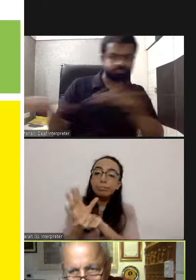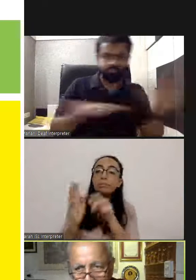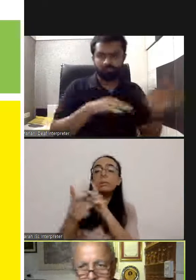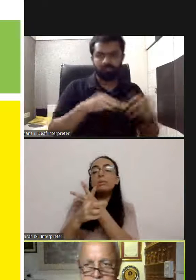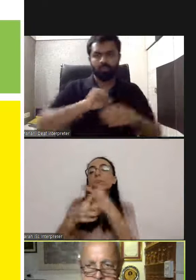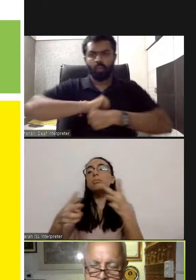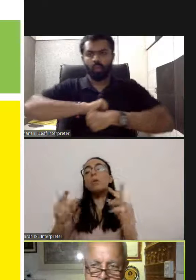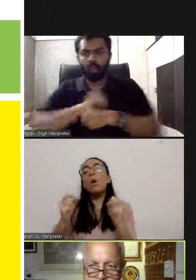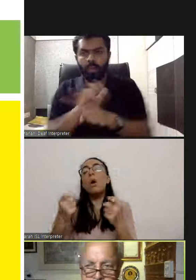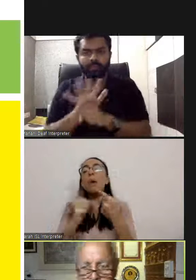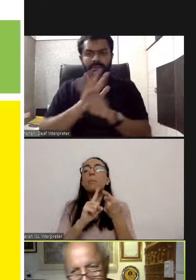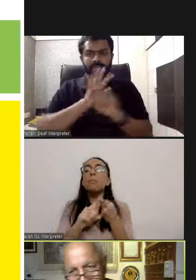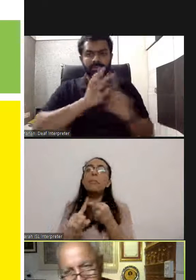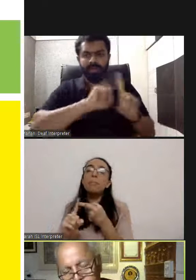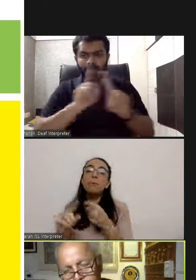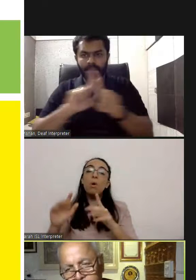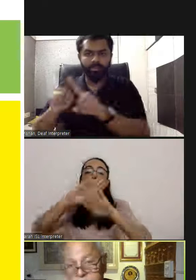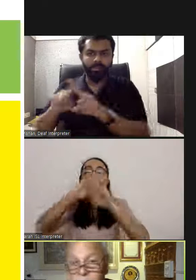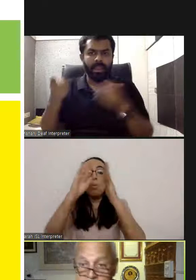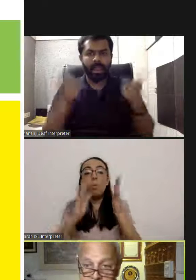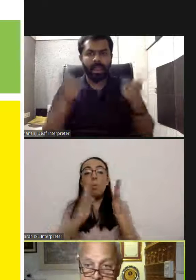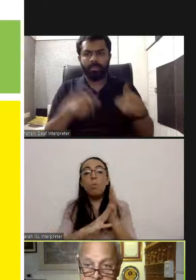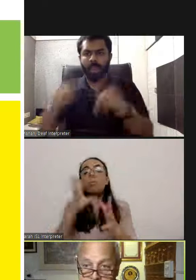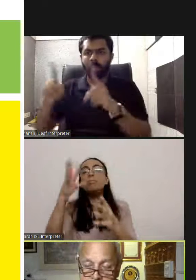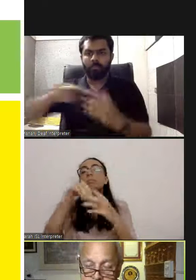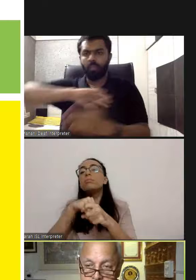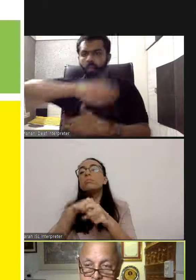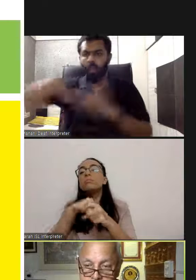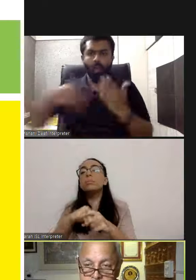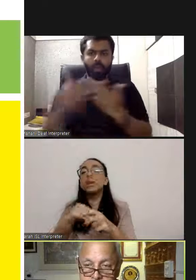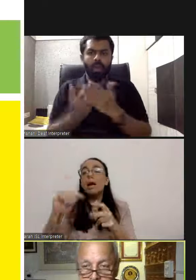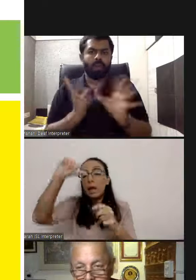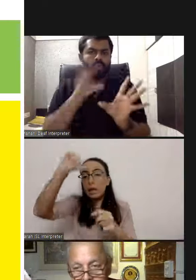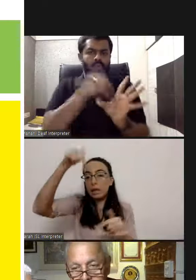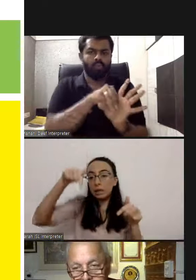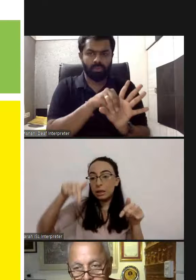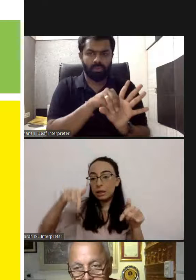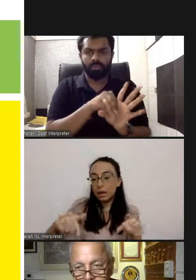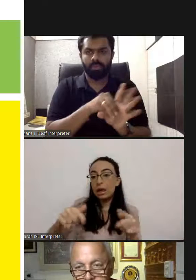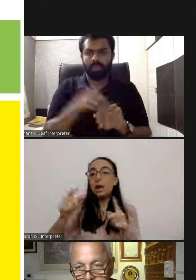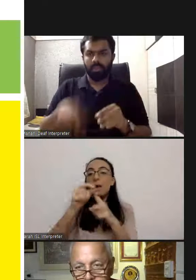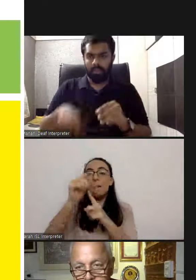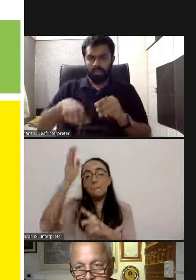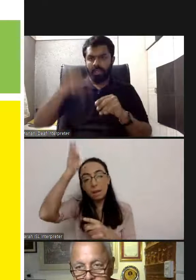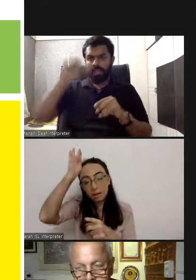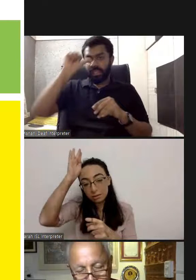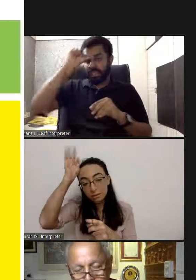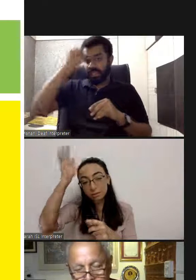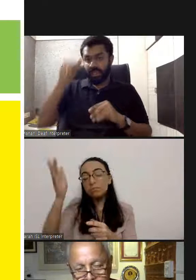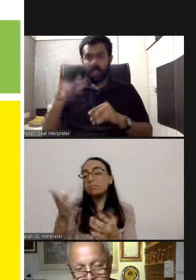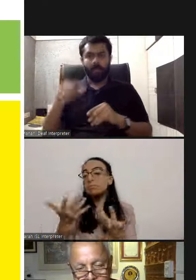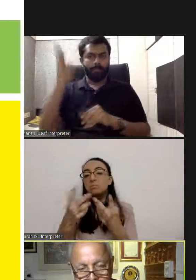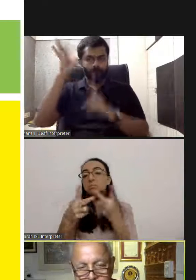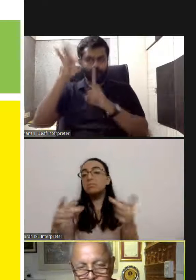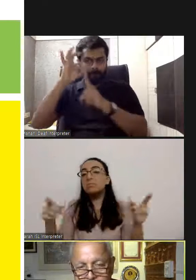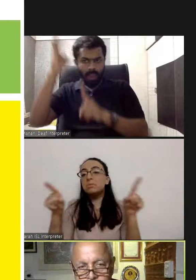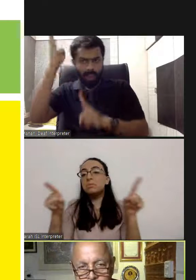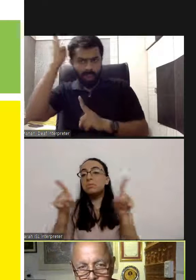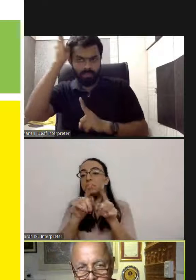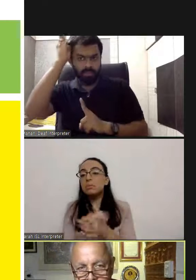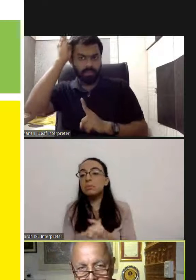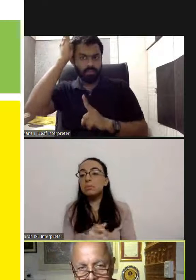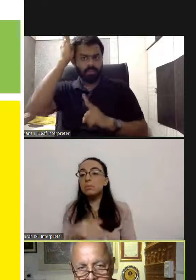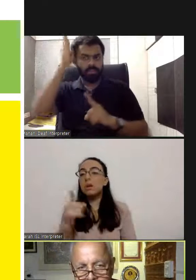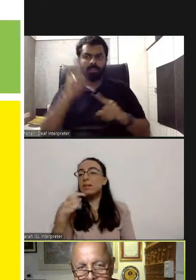our country, India, or in Pakistan. Amitava, you have a couple of minutes. Okay, I will almost be